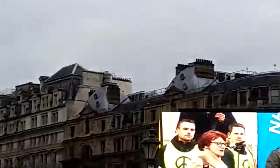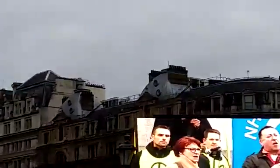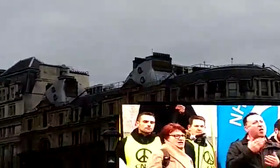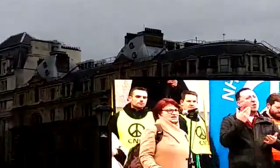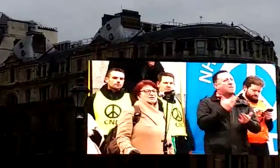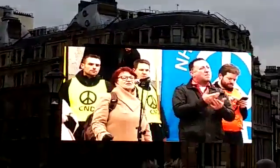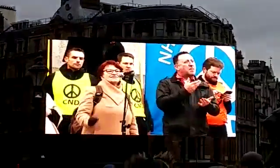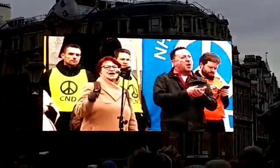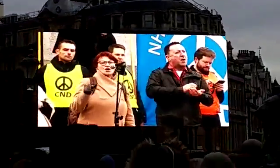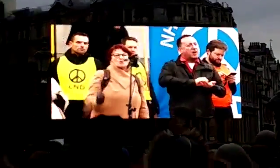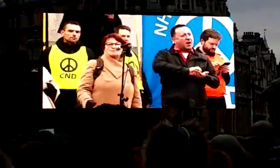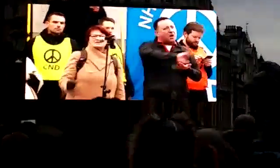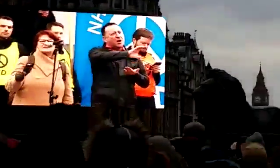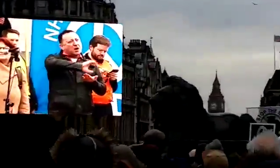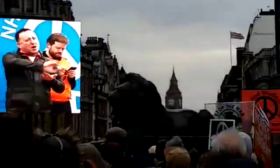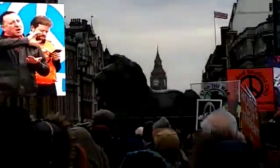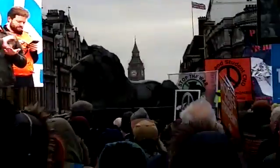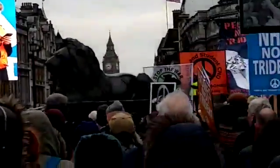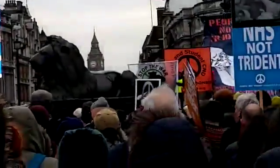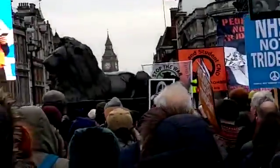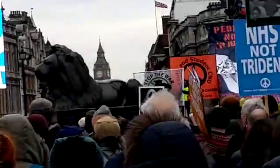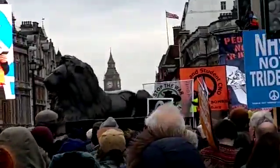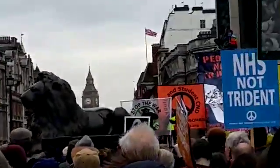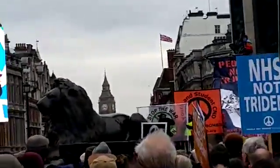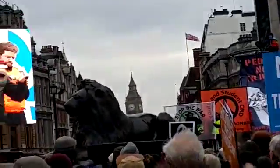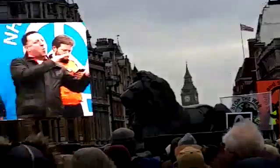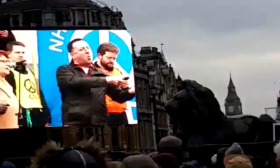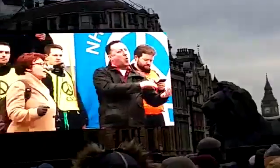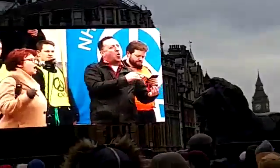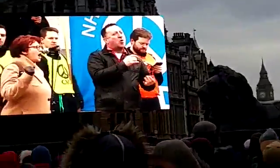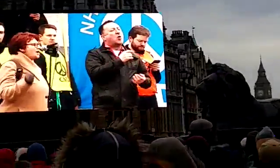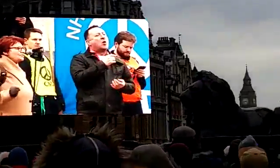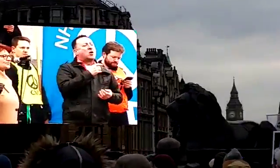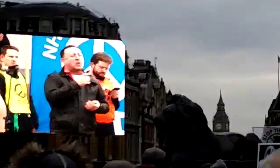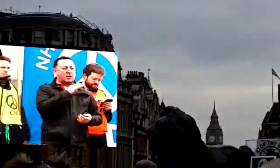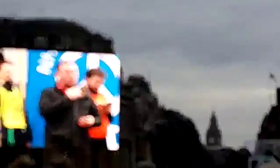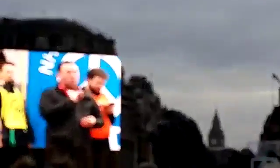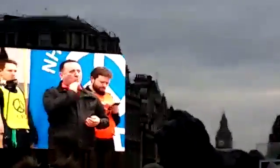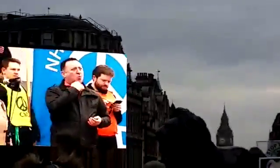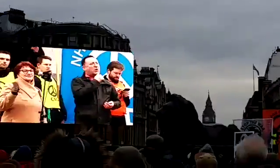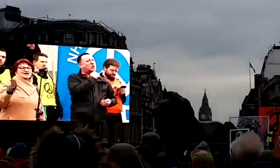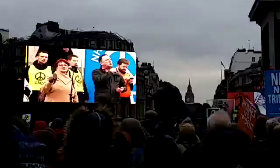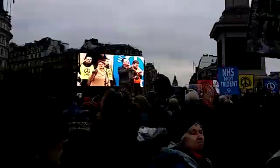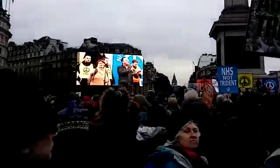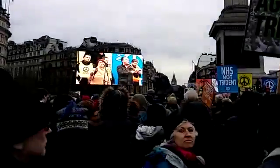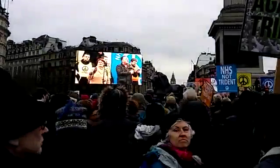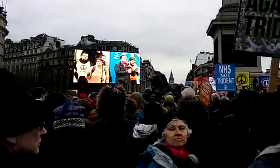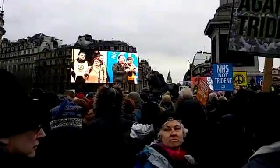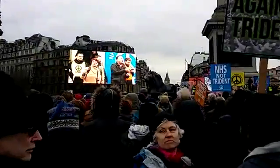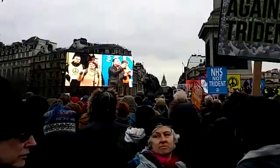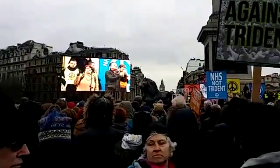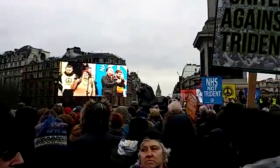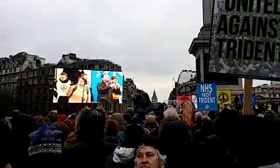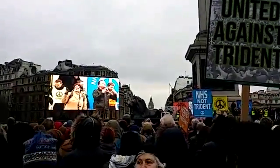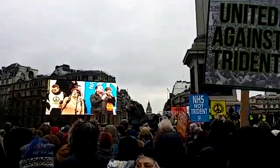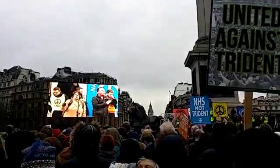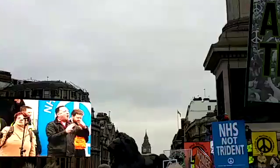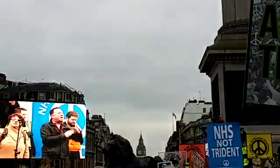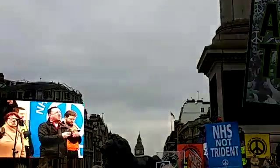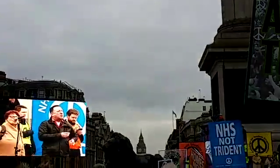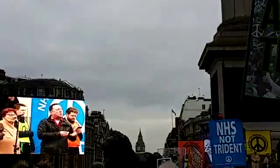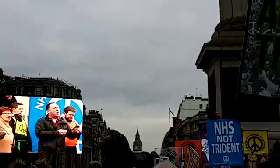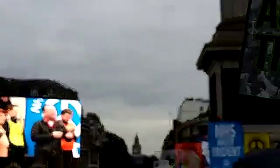of money that could be spent on Trident, I think back to that generation,